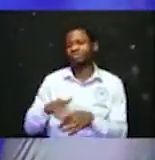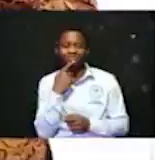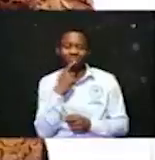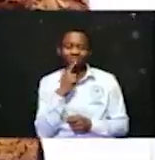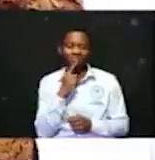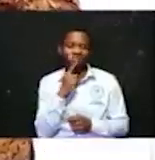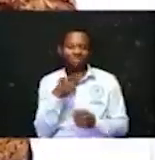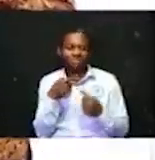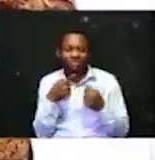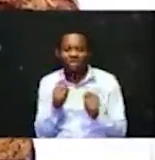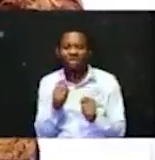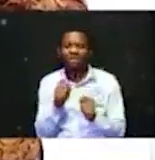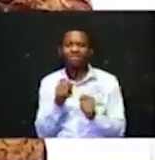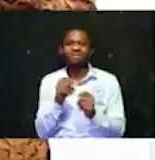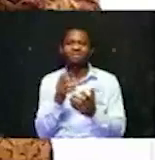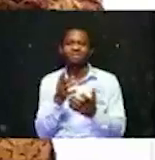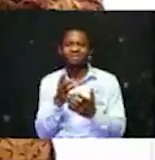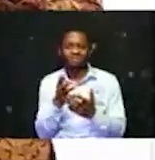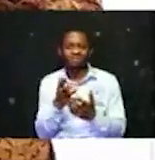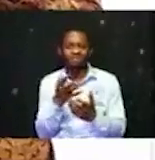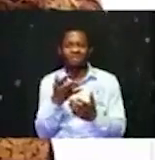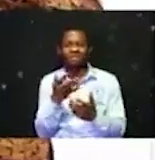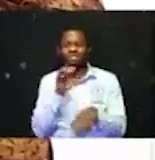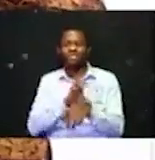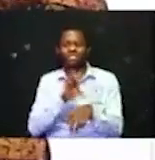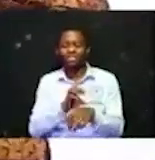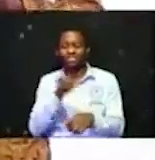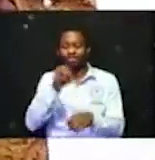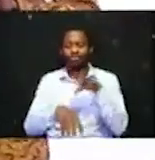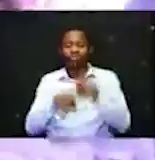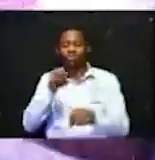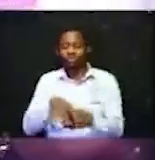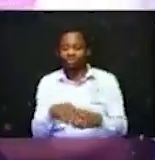talking about trying to bow to the offering bowl when you are going to give